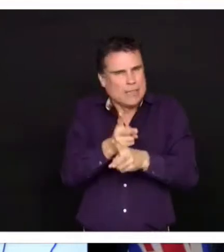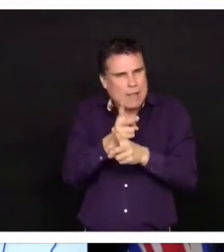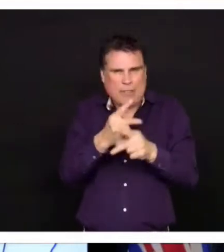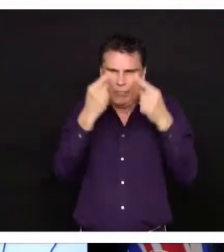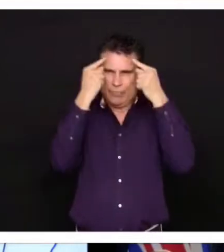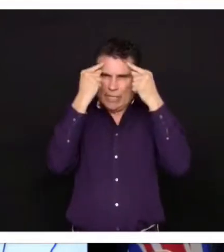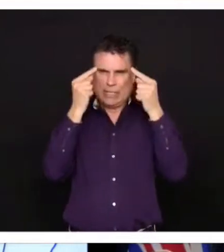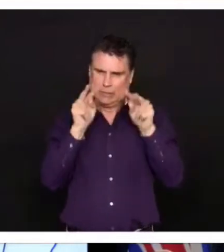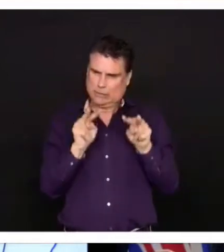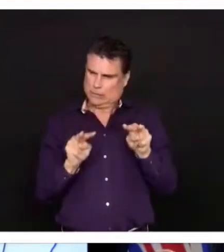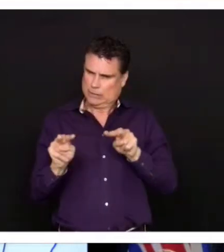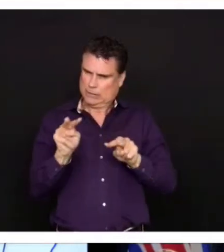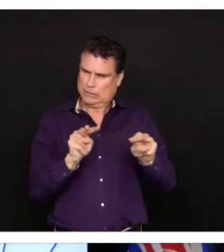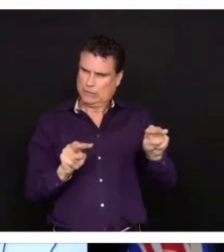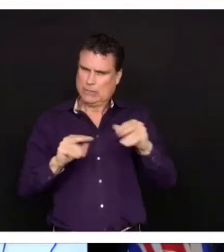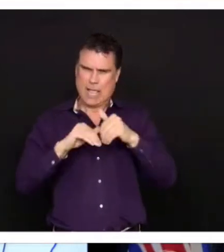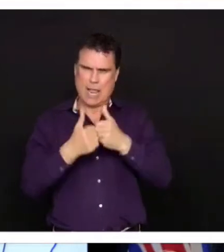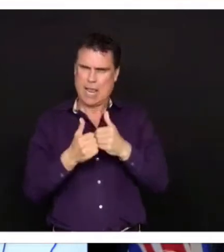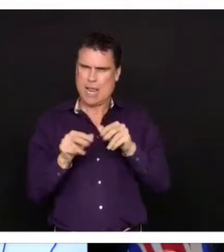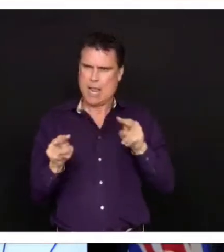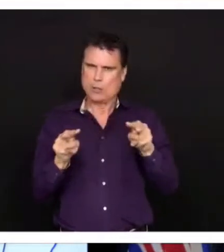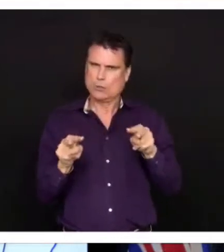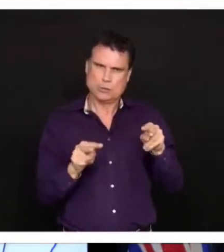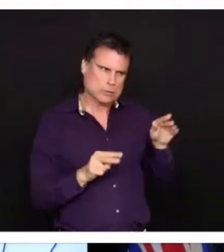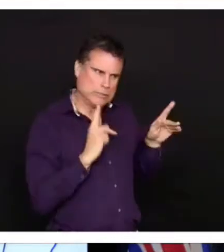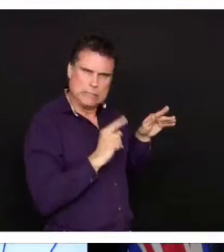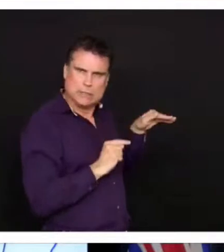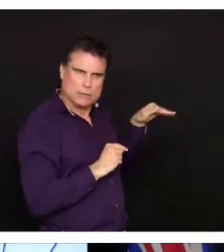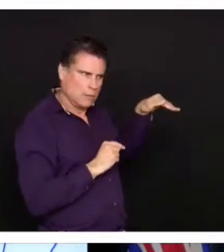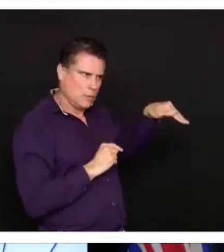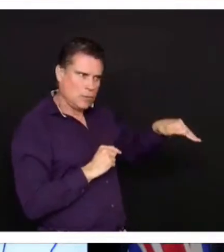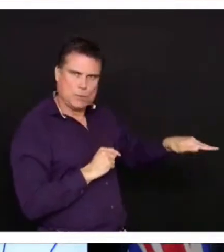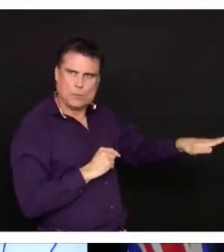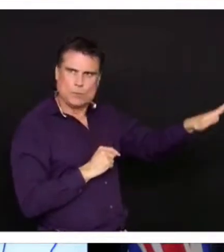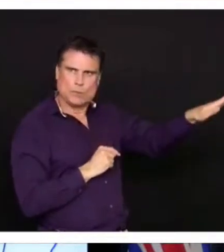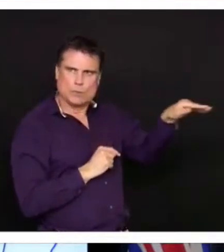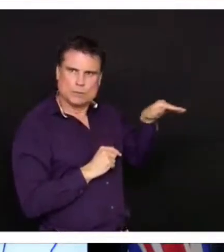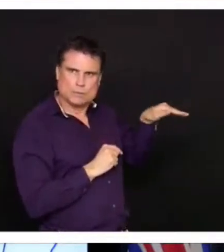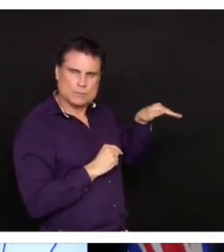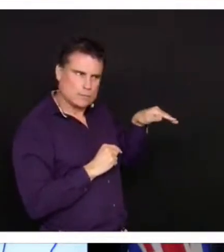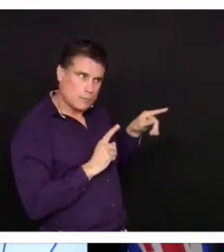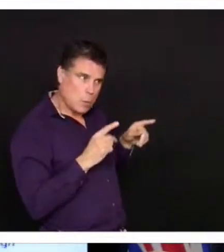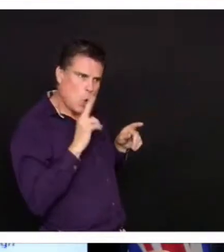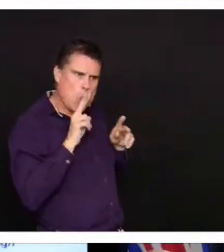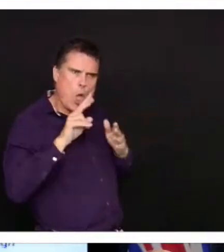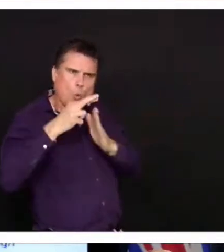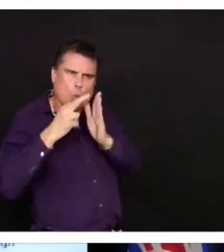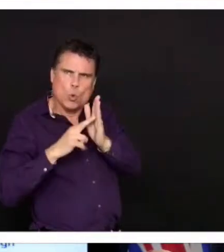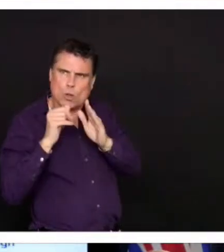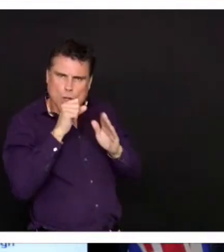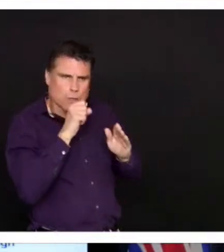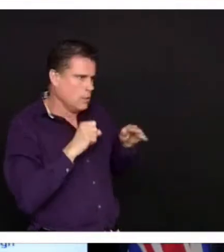sure that we don't end up having a surge that overwhelms our system in the coming weeks.